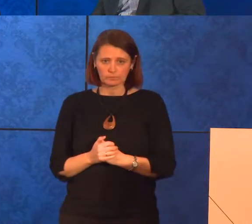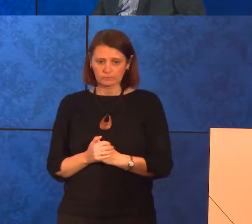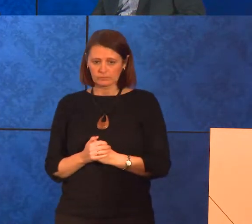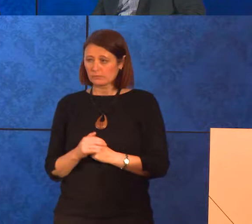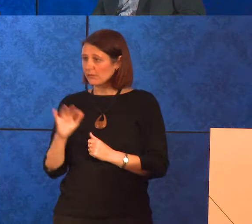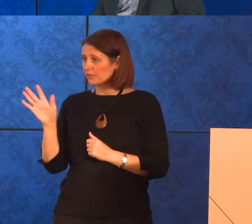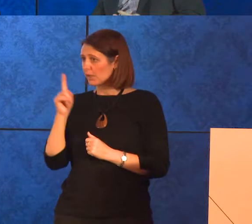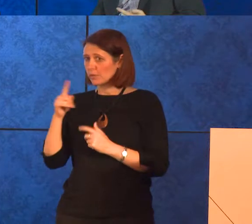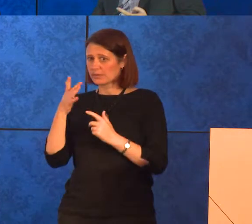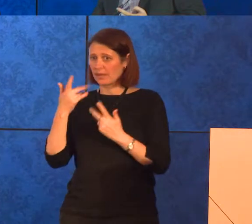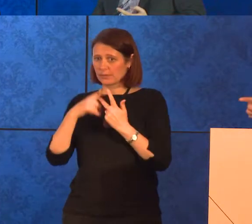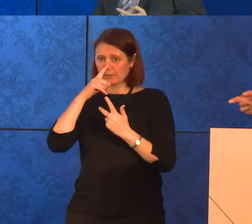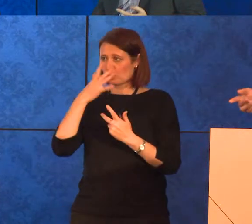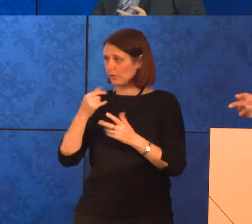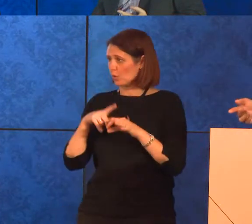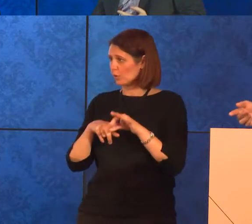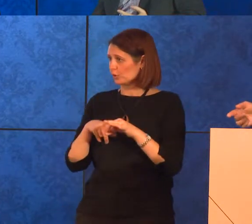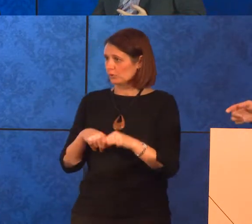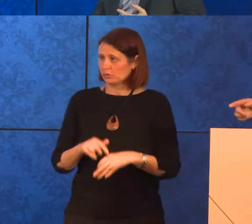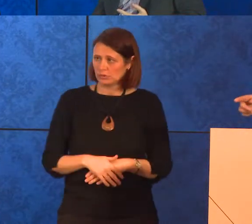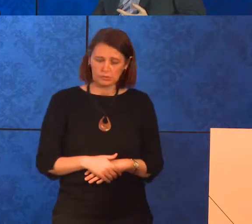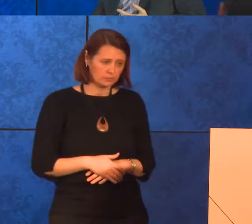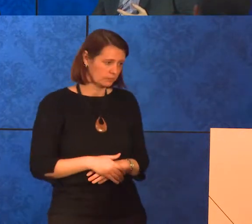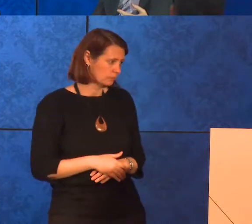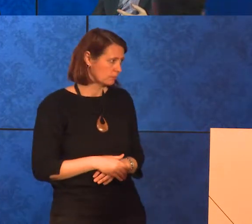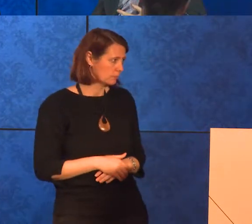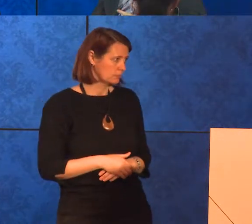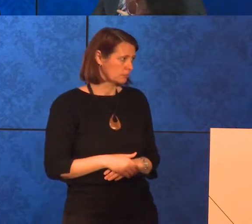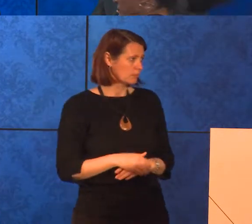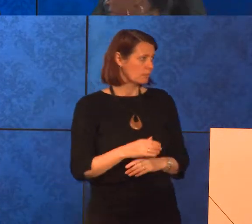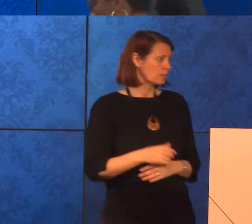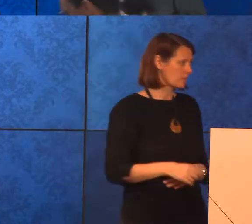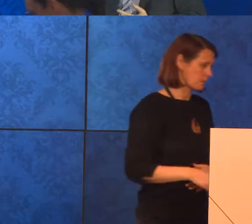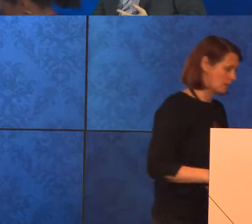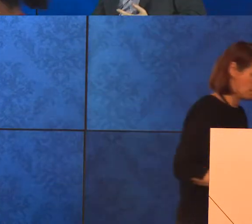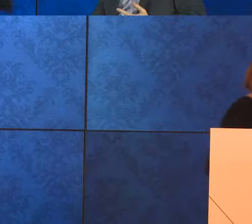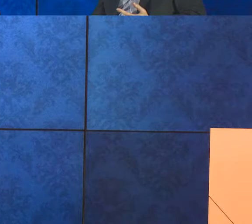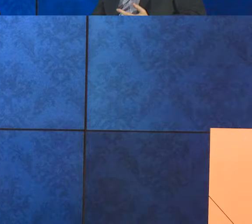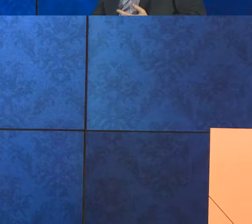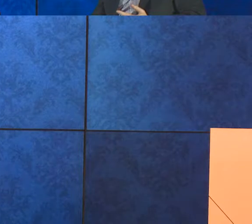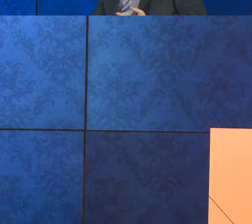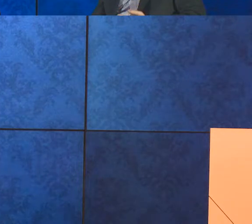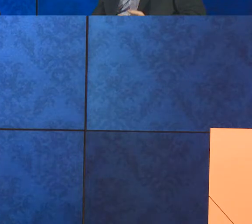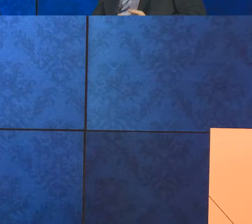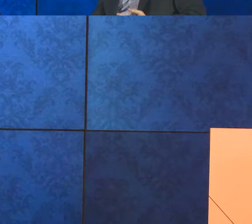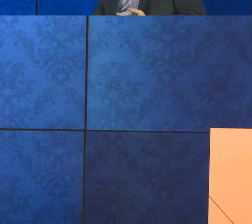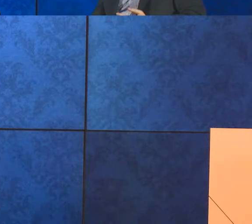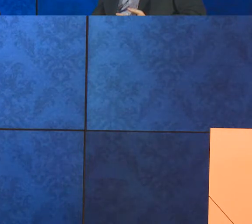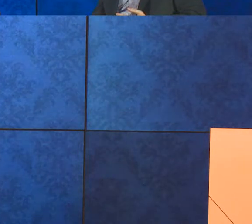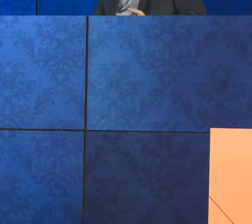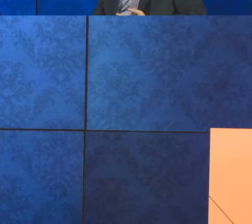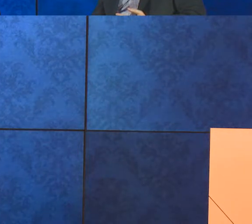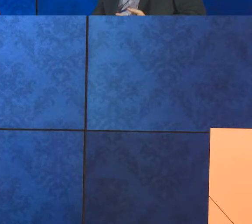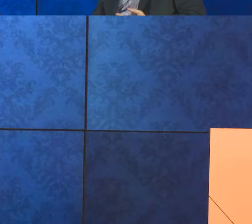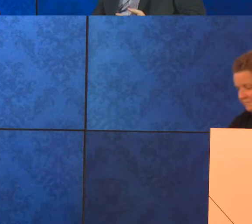Is there anyone else out there with a question or a comment? We do have another question. We'll just get the microphone to the gentleman. And if you could just